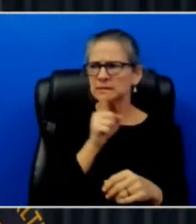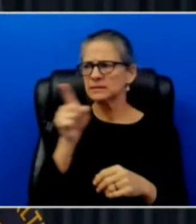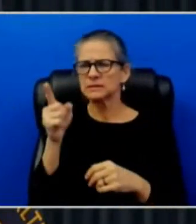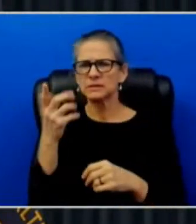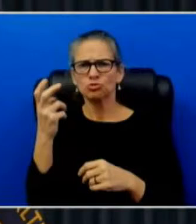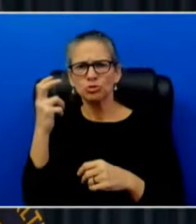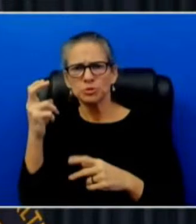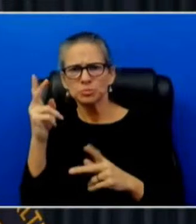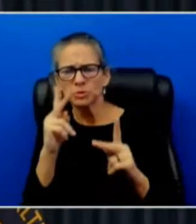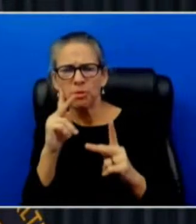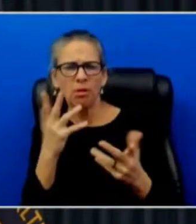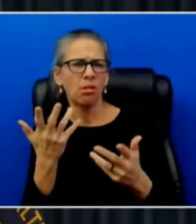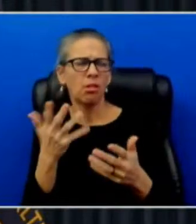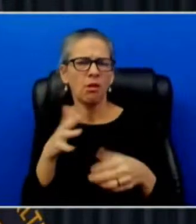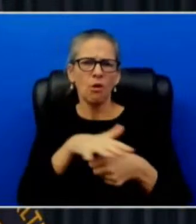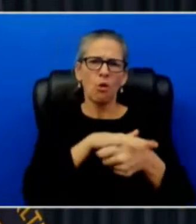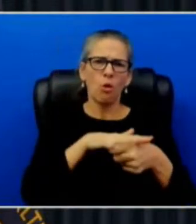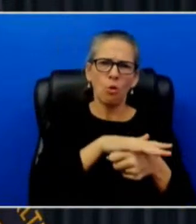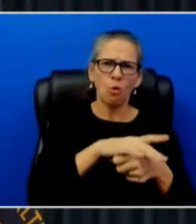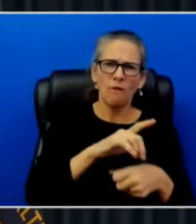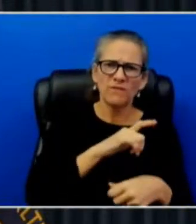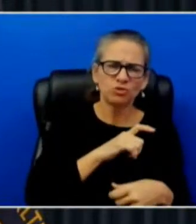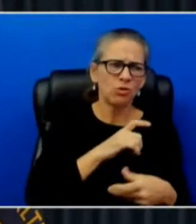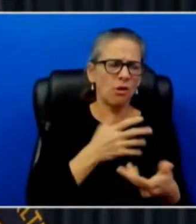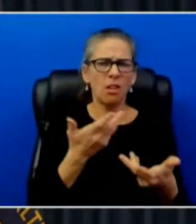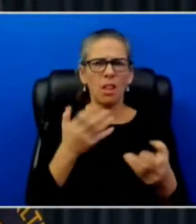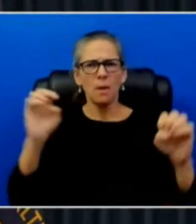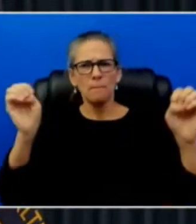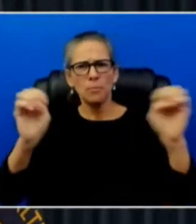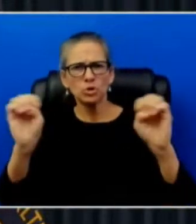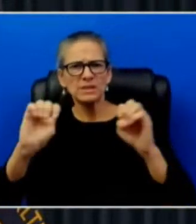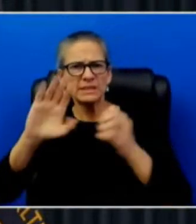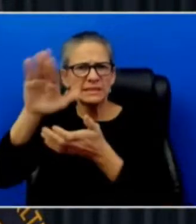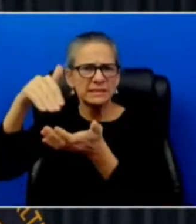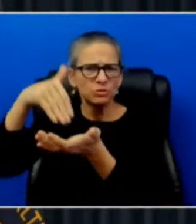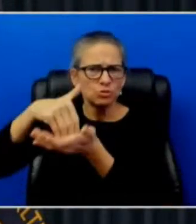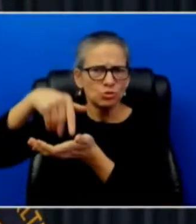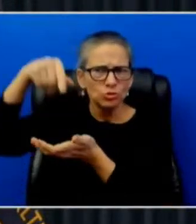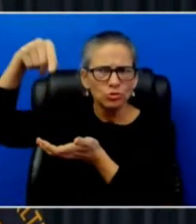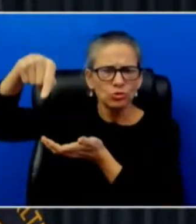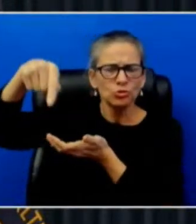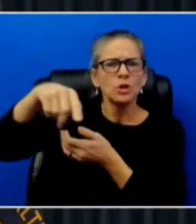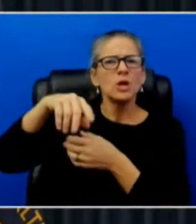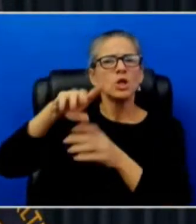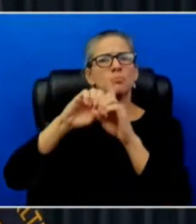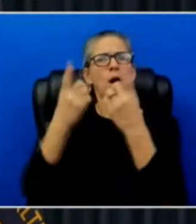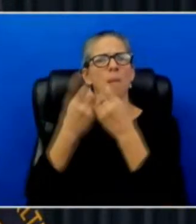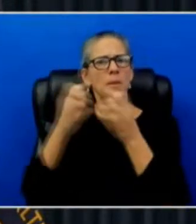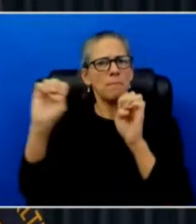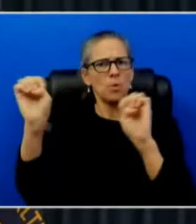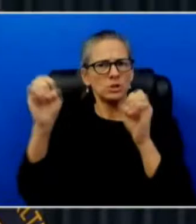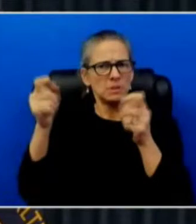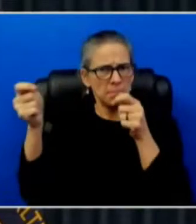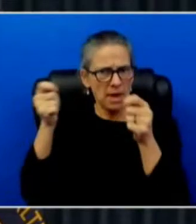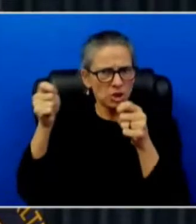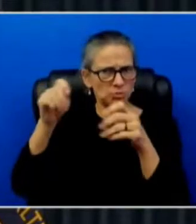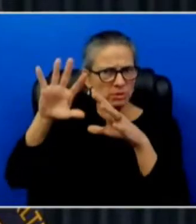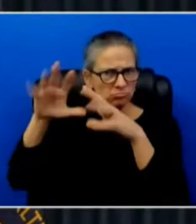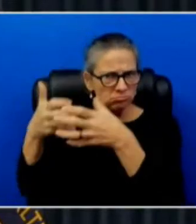local officials, and as well at the Emergency Operations Center at the Department of Emergency Management. We're operating